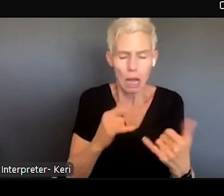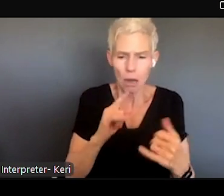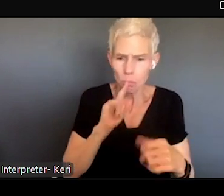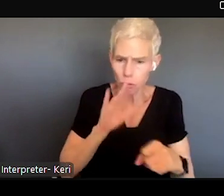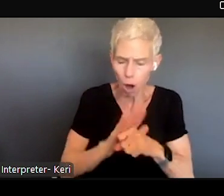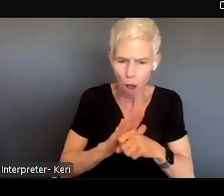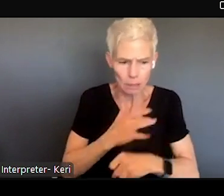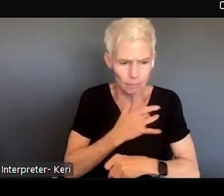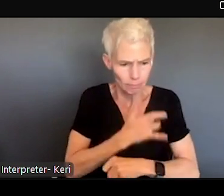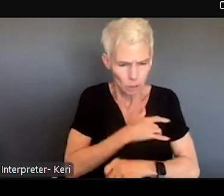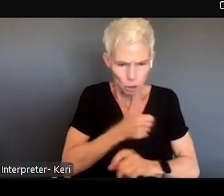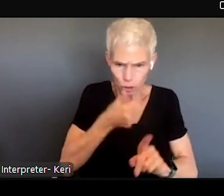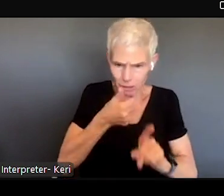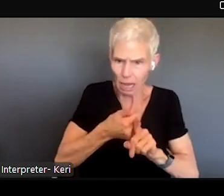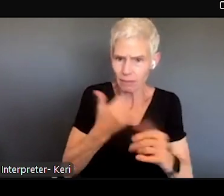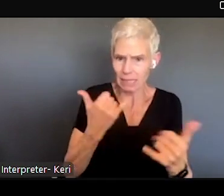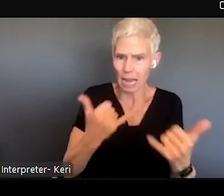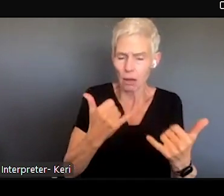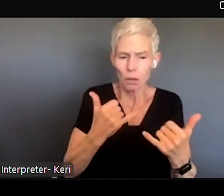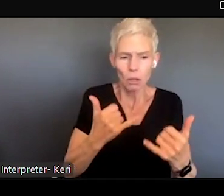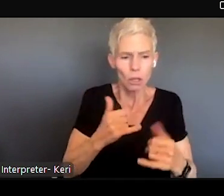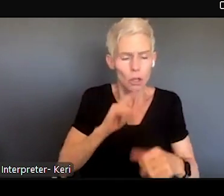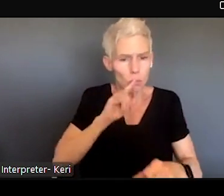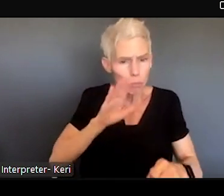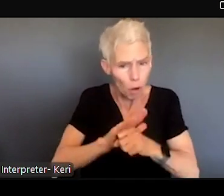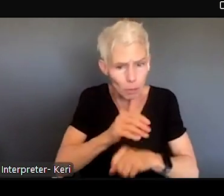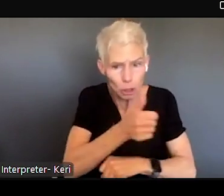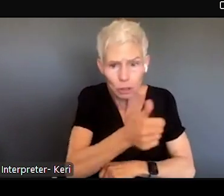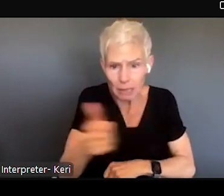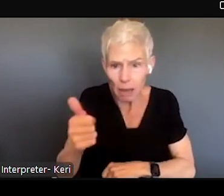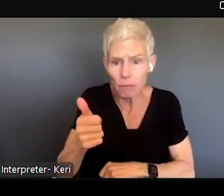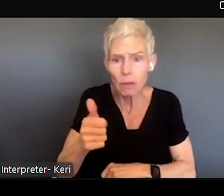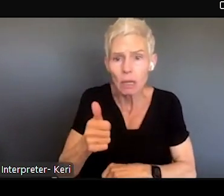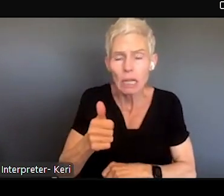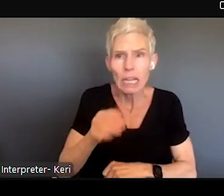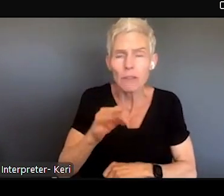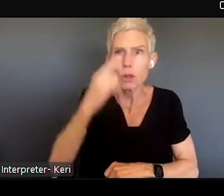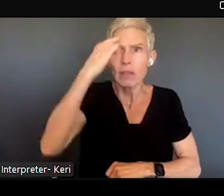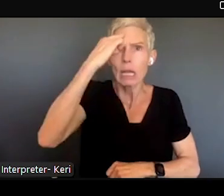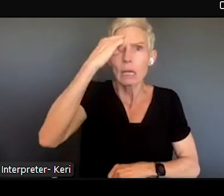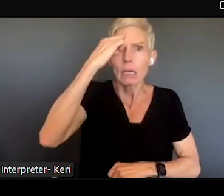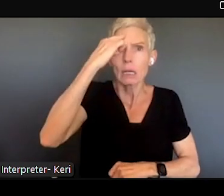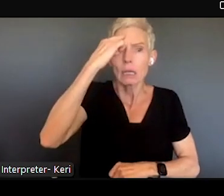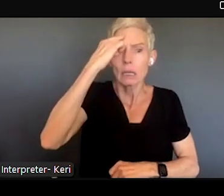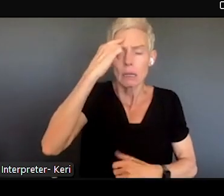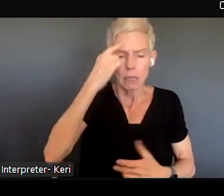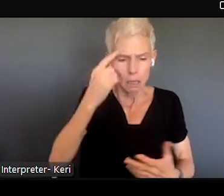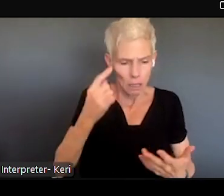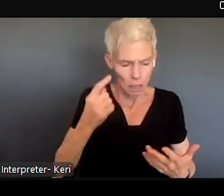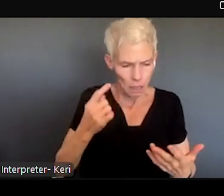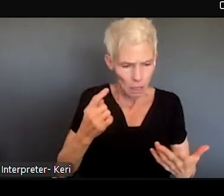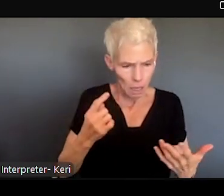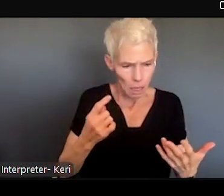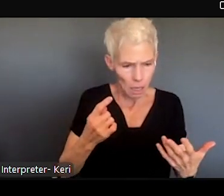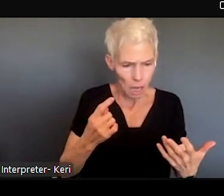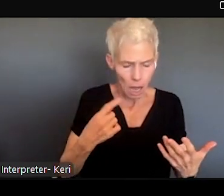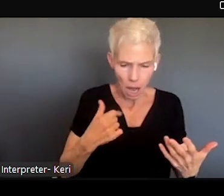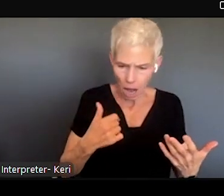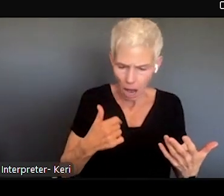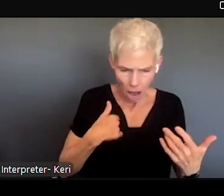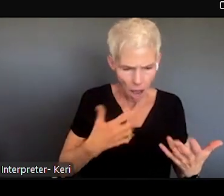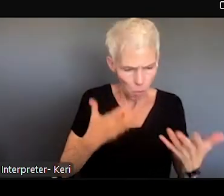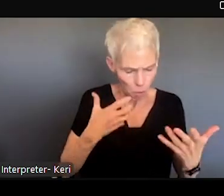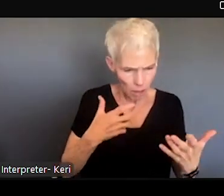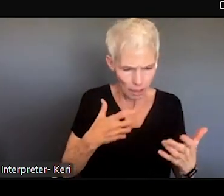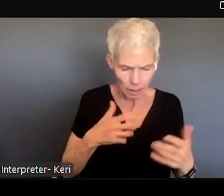literally. You're making a promise to yourself that if you ever have those thoughts that you're going to take your